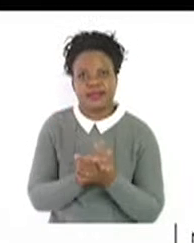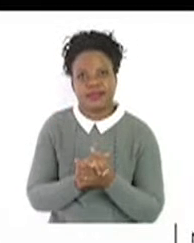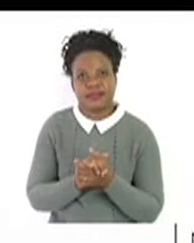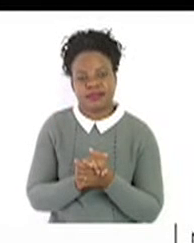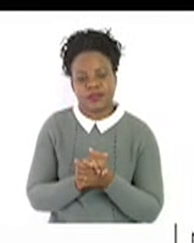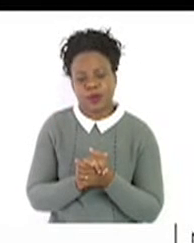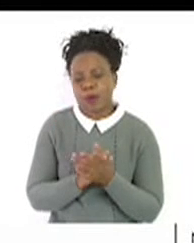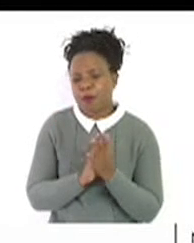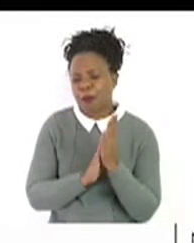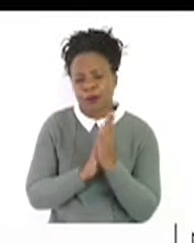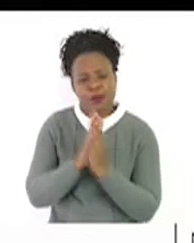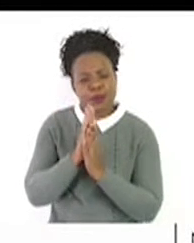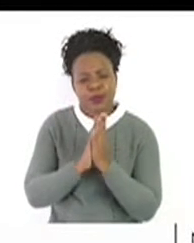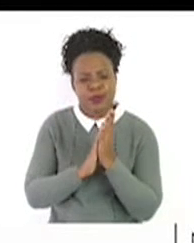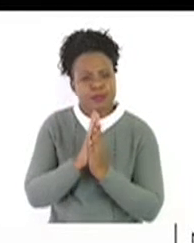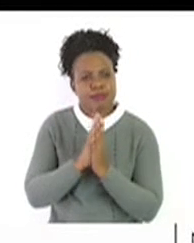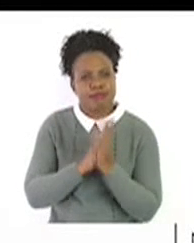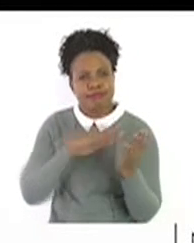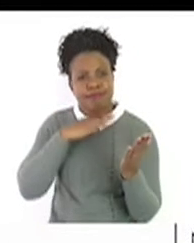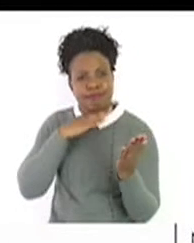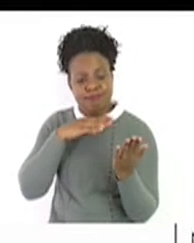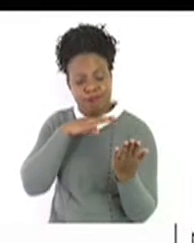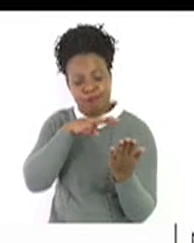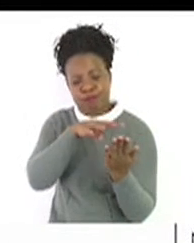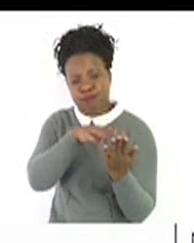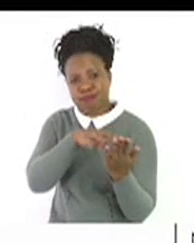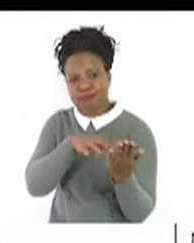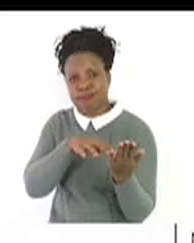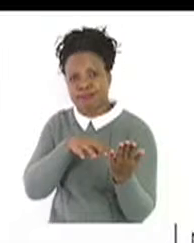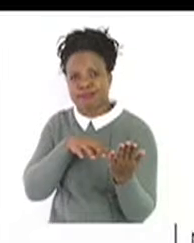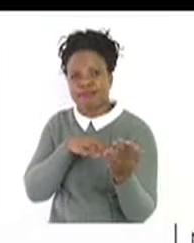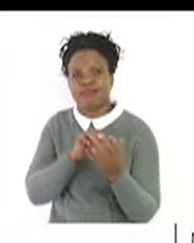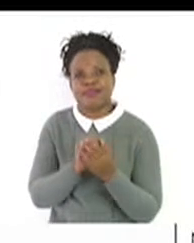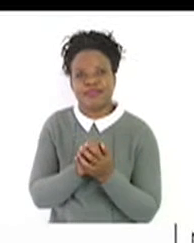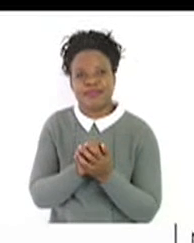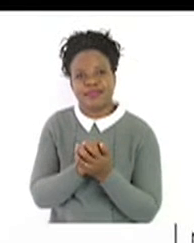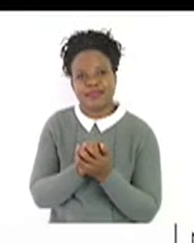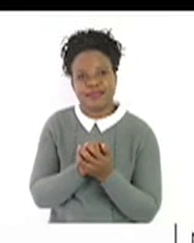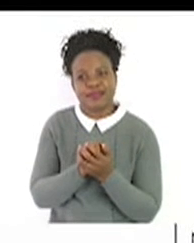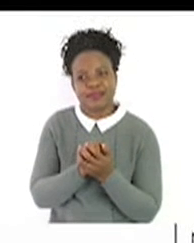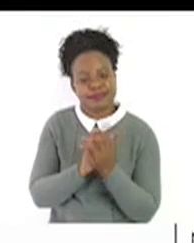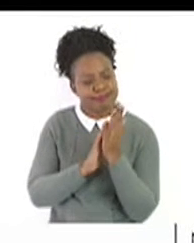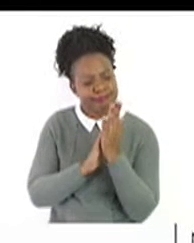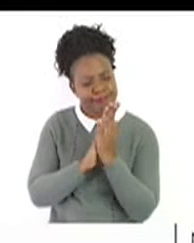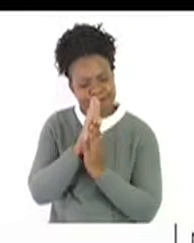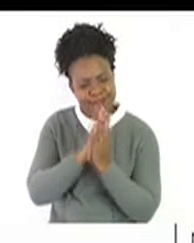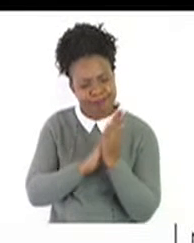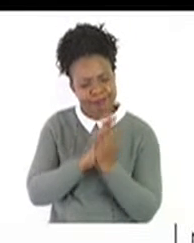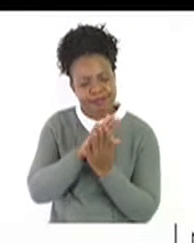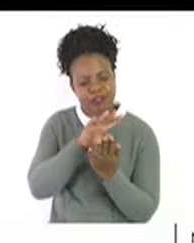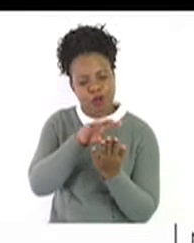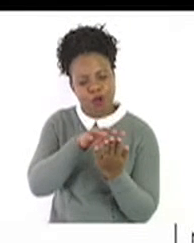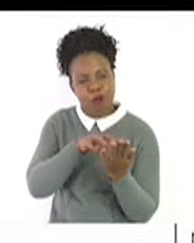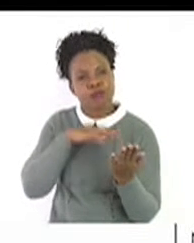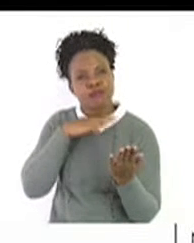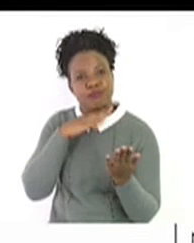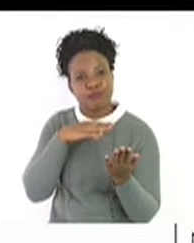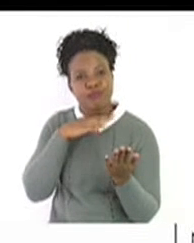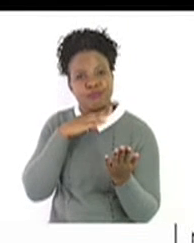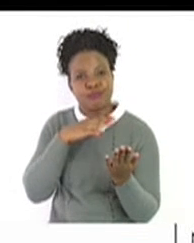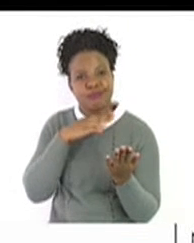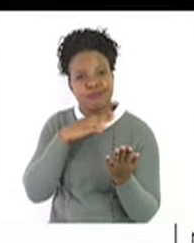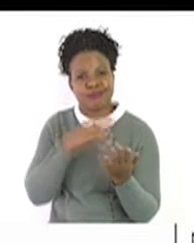an interesting comprehension. An interesting comprehension. There is full